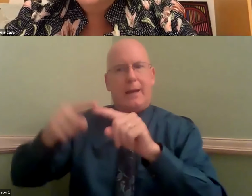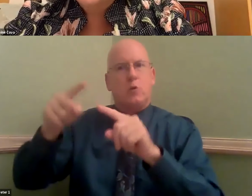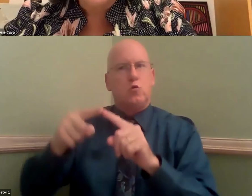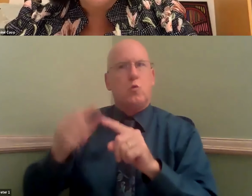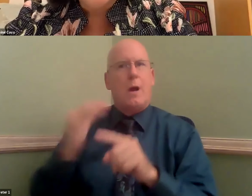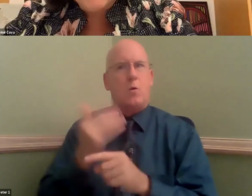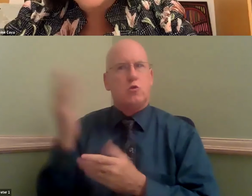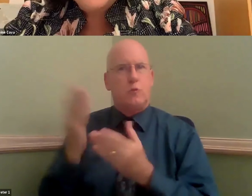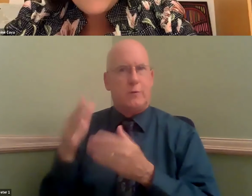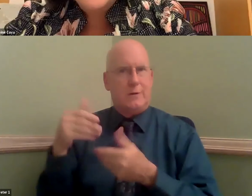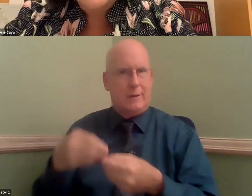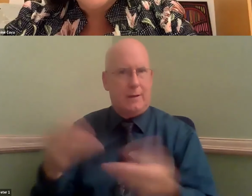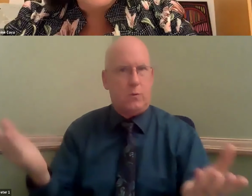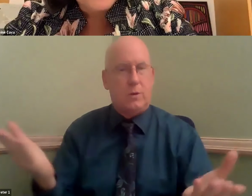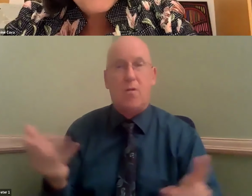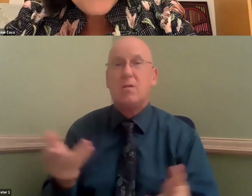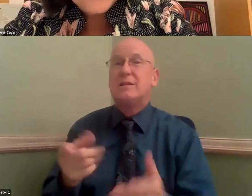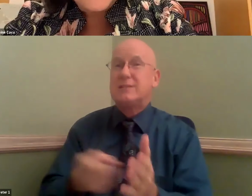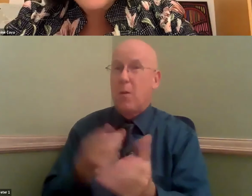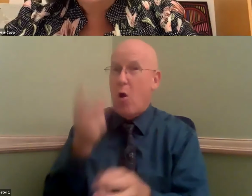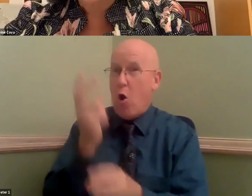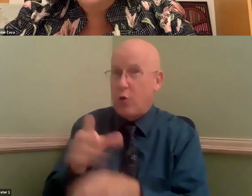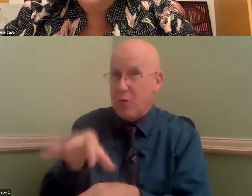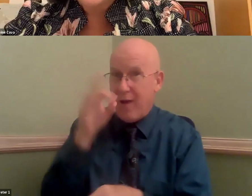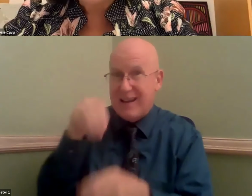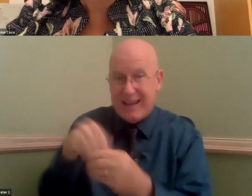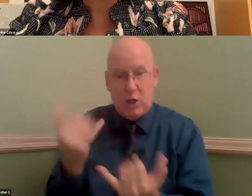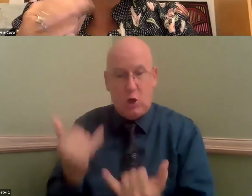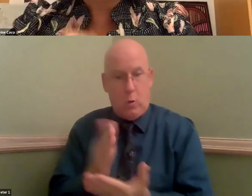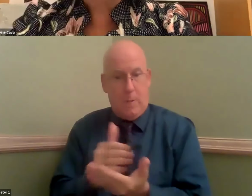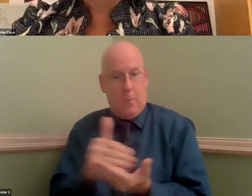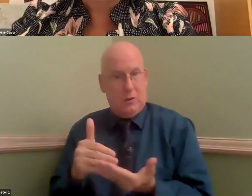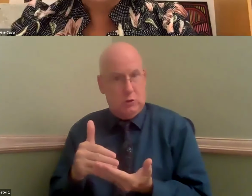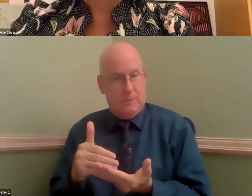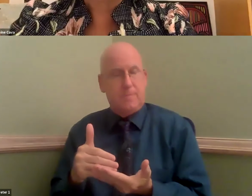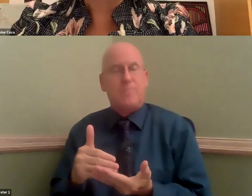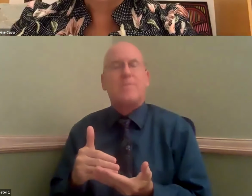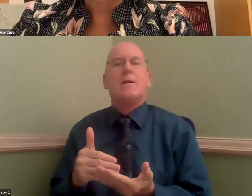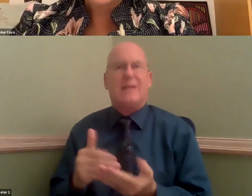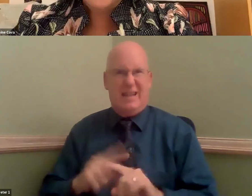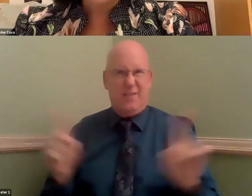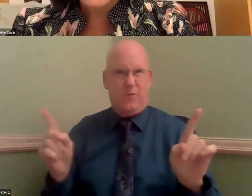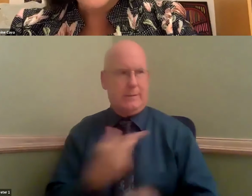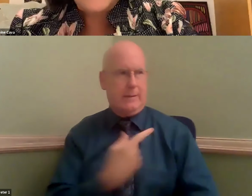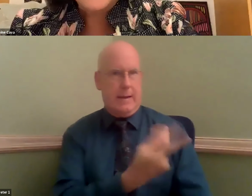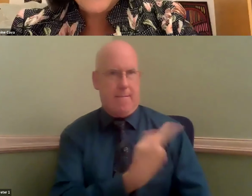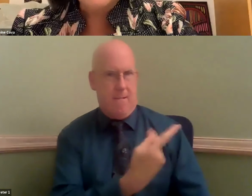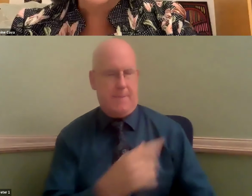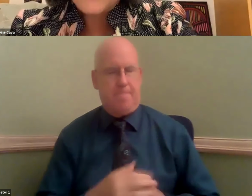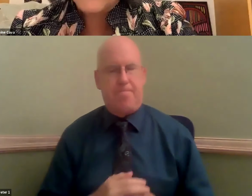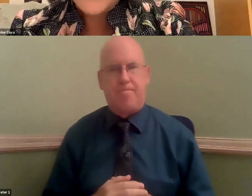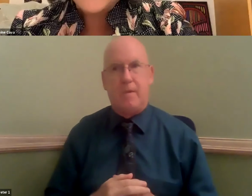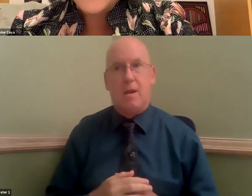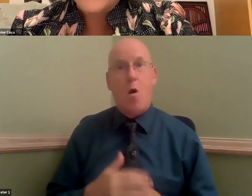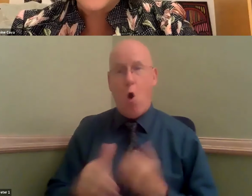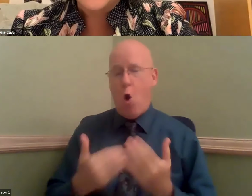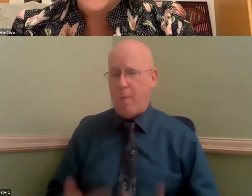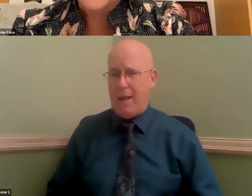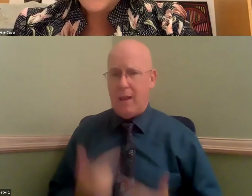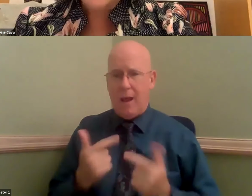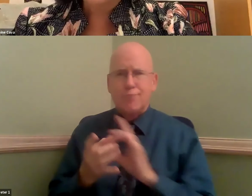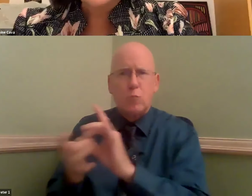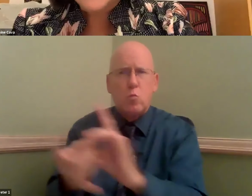oftentimes they're hard to find from the current budget. But you know, this is the difference between the two of us. I've spent a lifetime collaborating to get